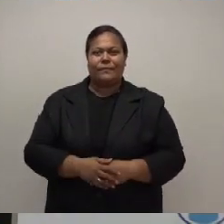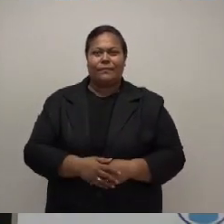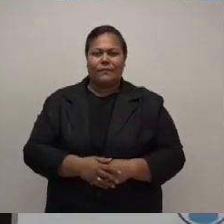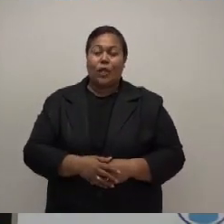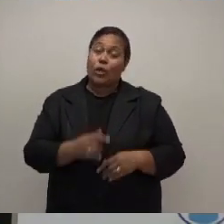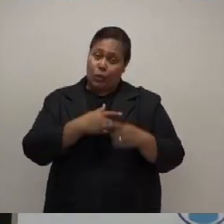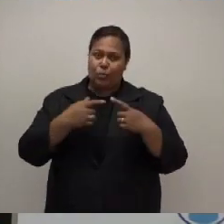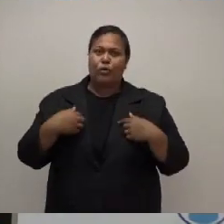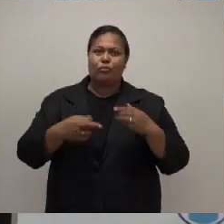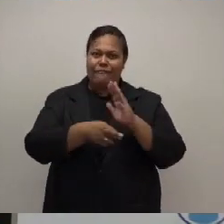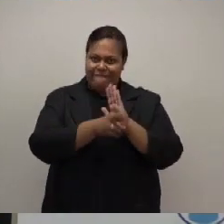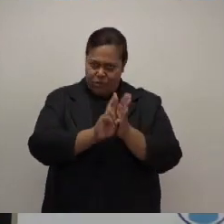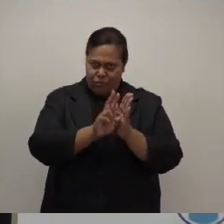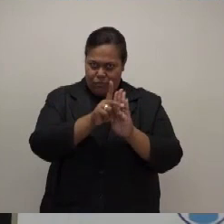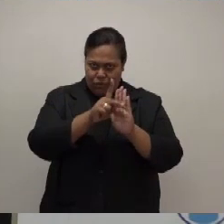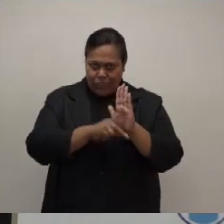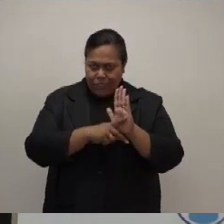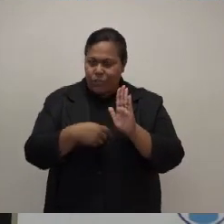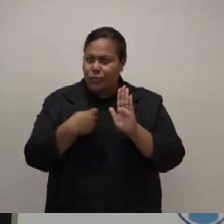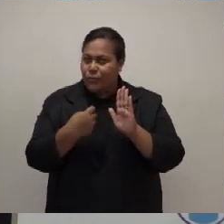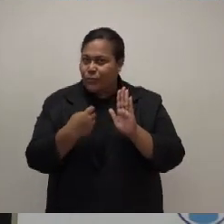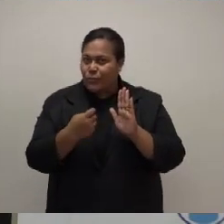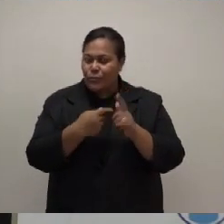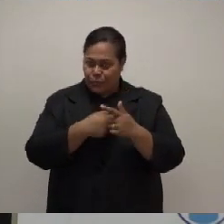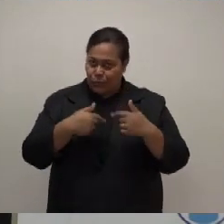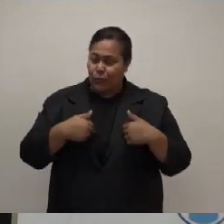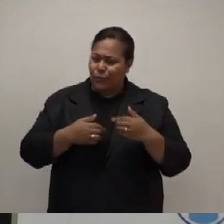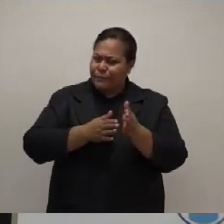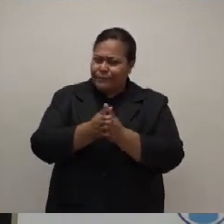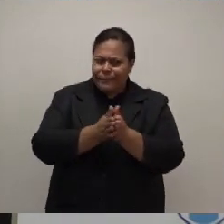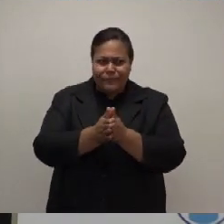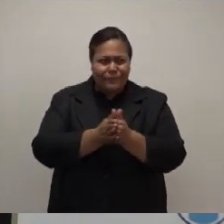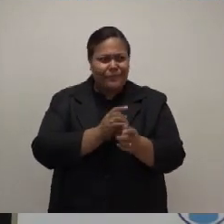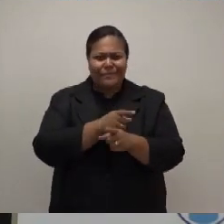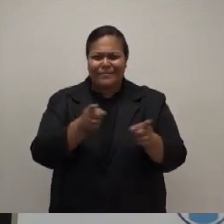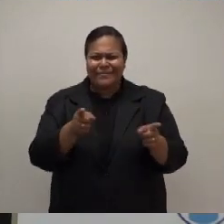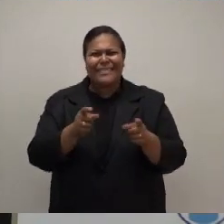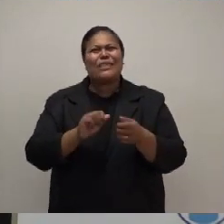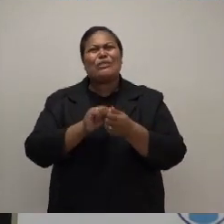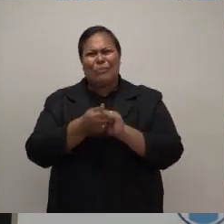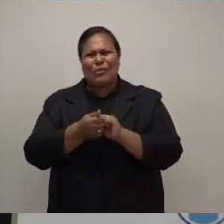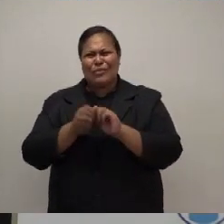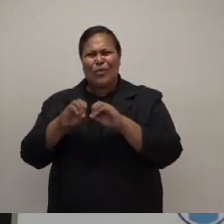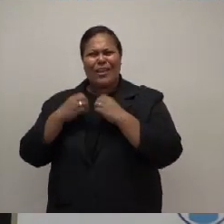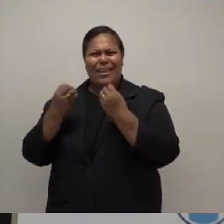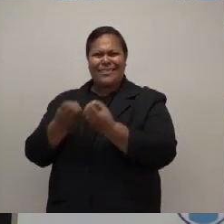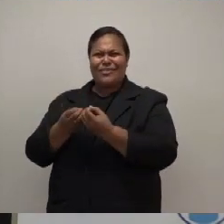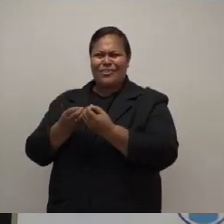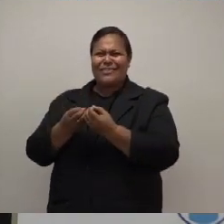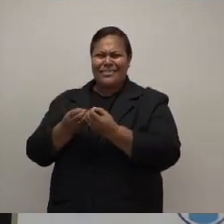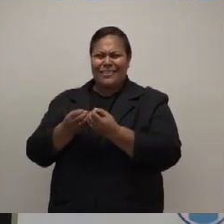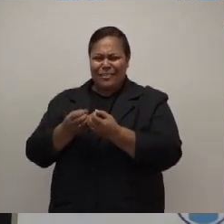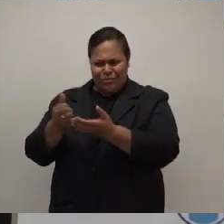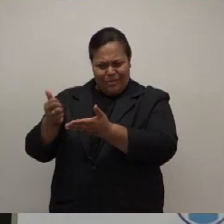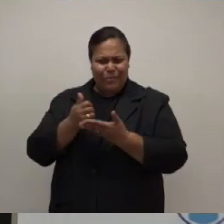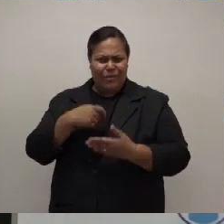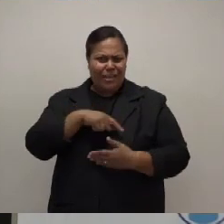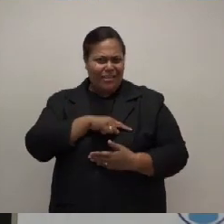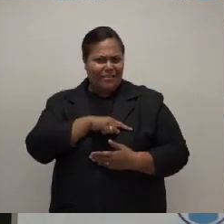very near future. And again, we look forward to the cooperation of sporting event organizers, and I can't stress this